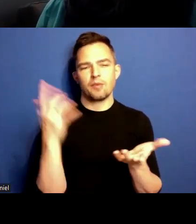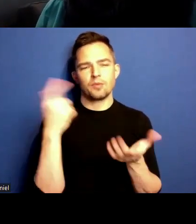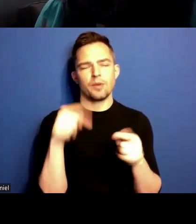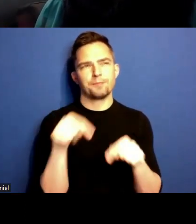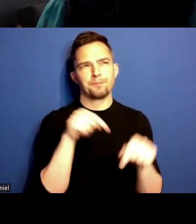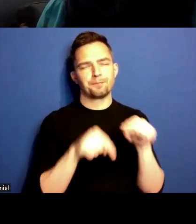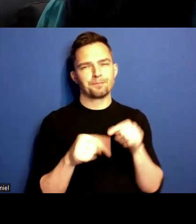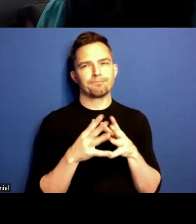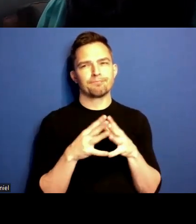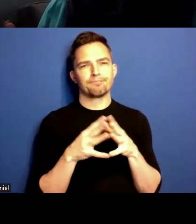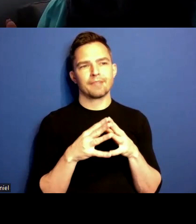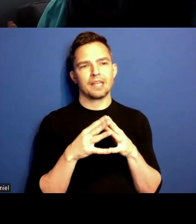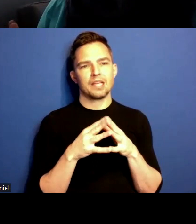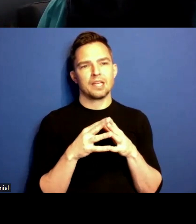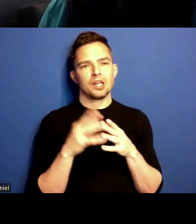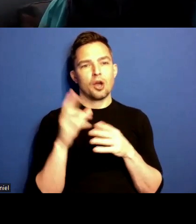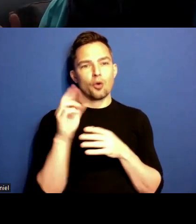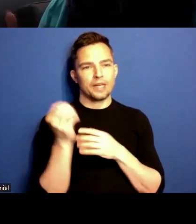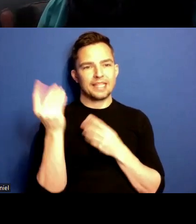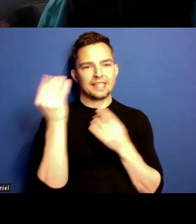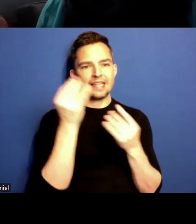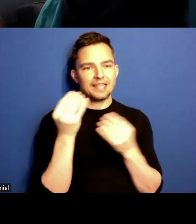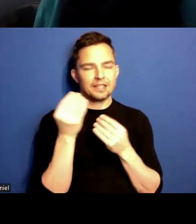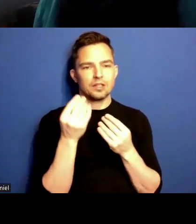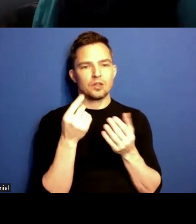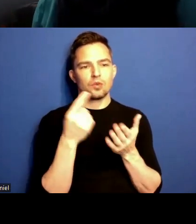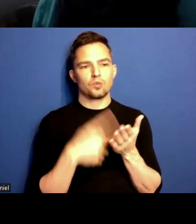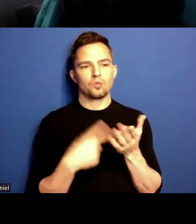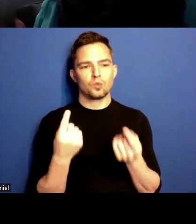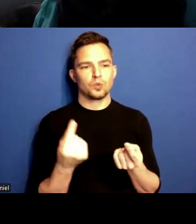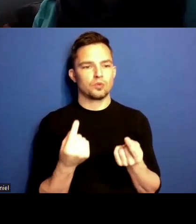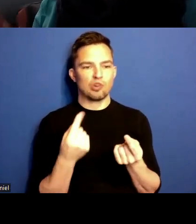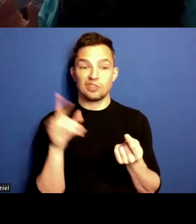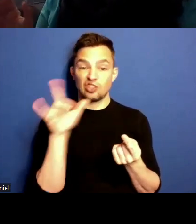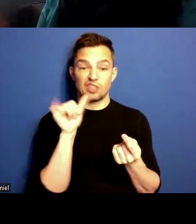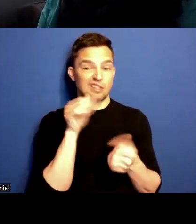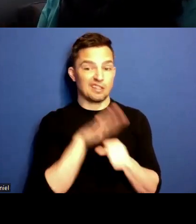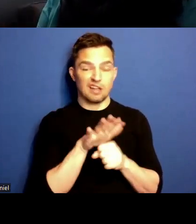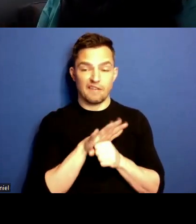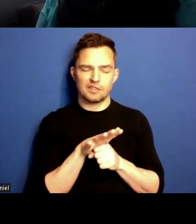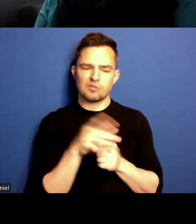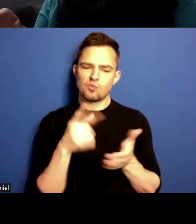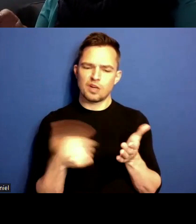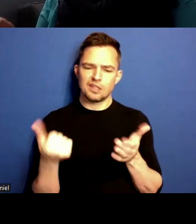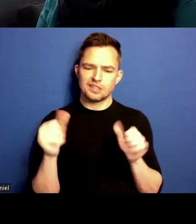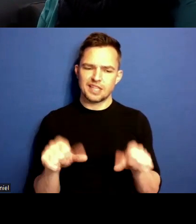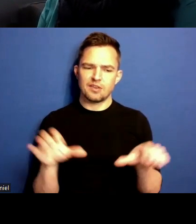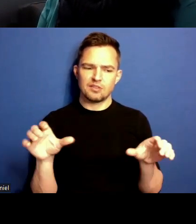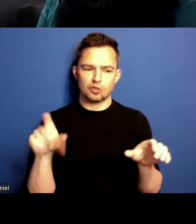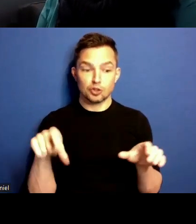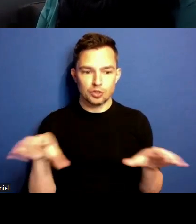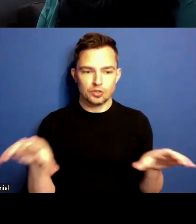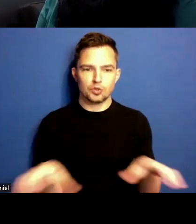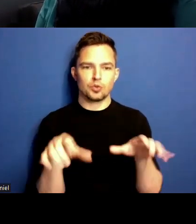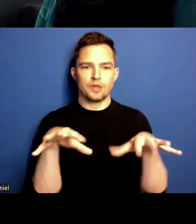back and kind of rethink what we were doing and say, this isn't enough. What else should and could we be doing in